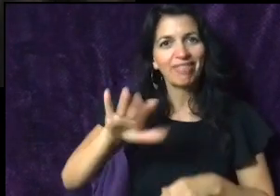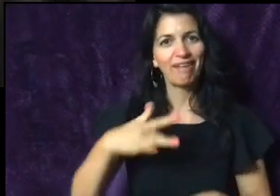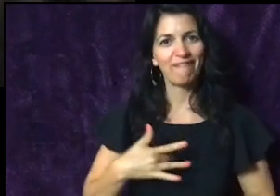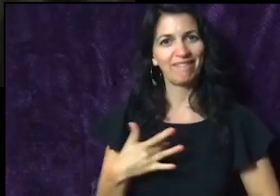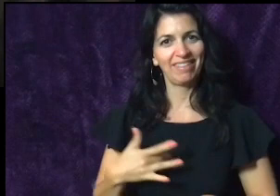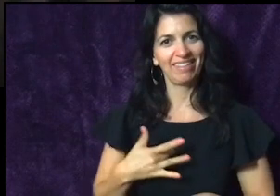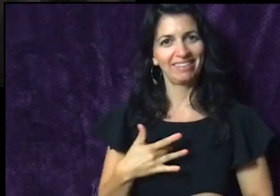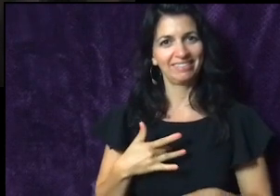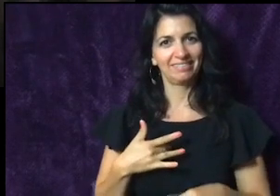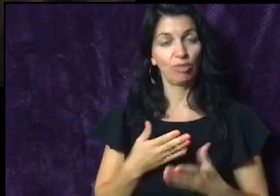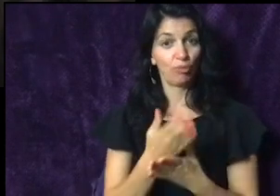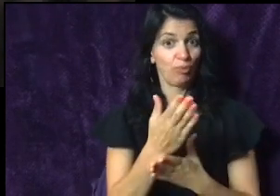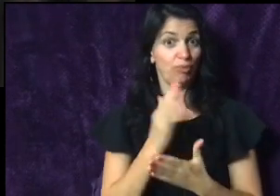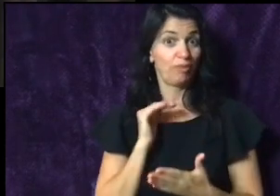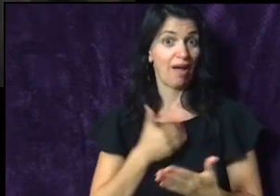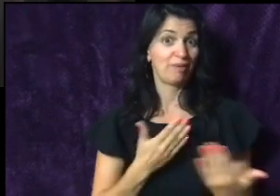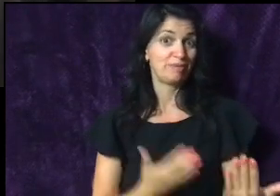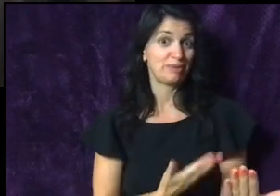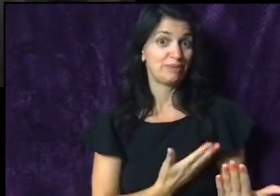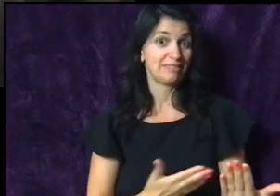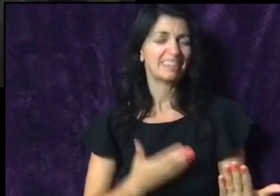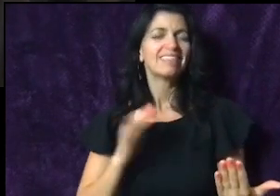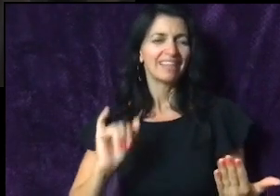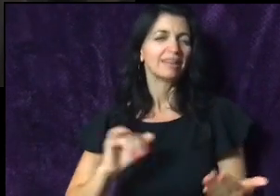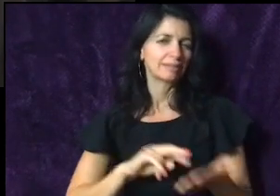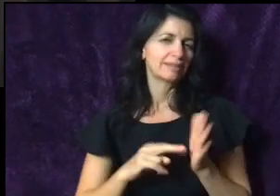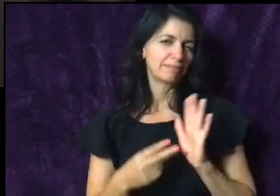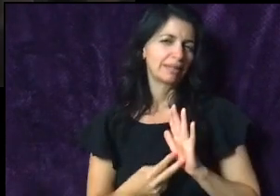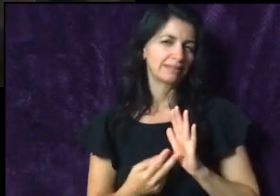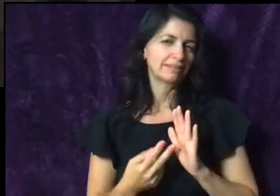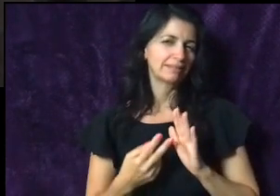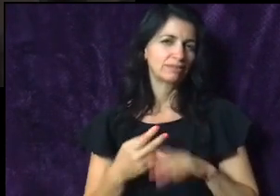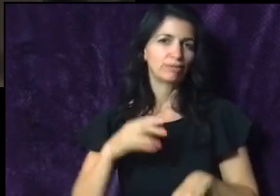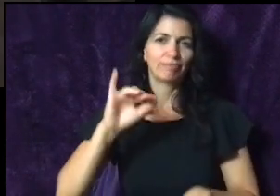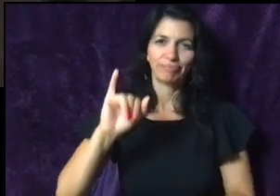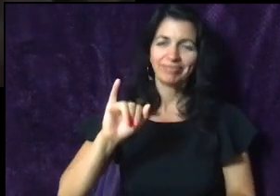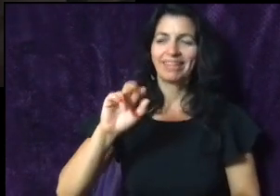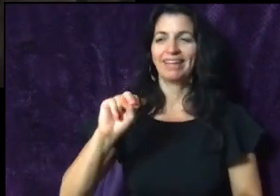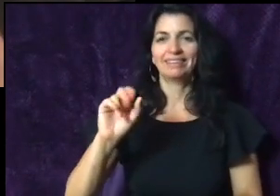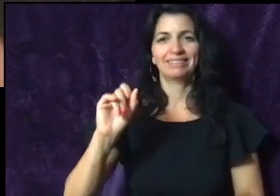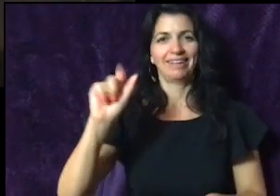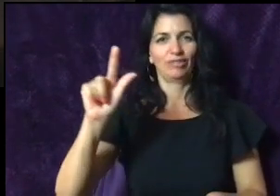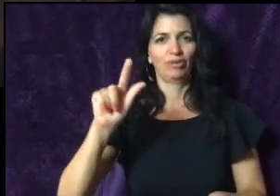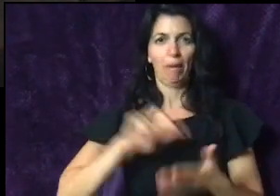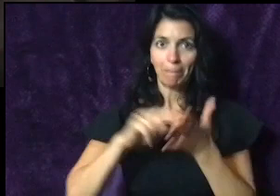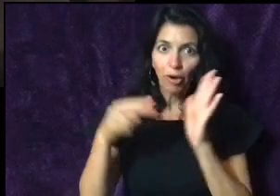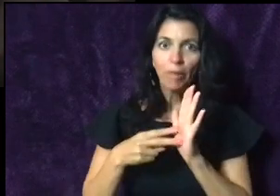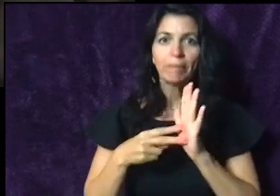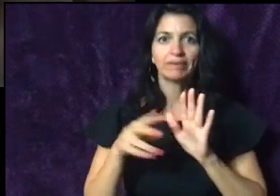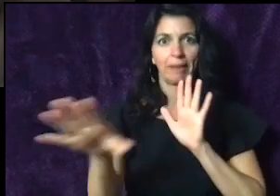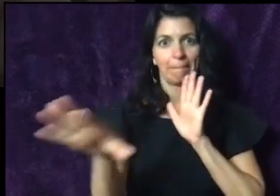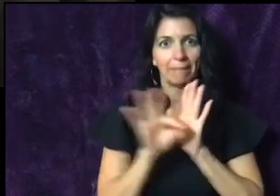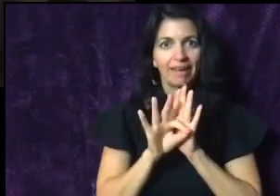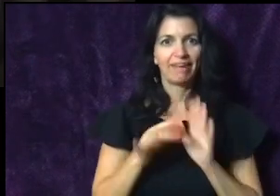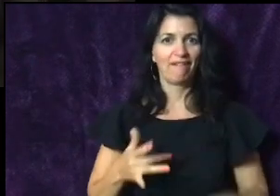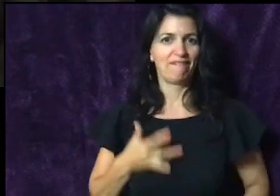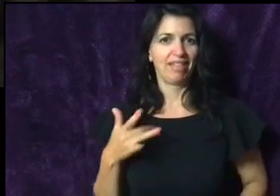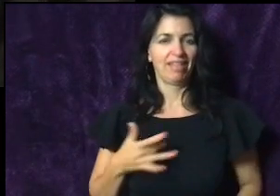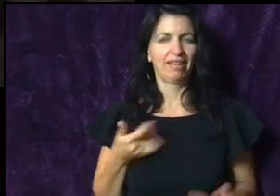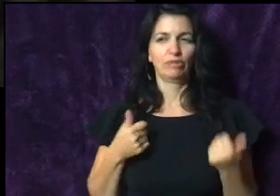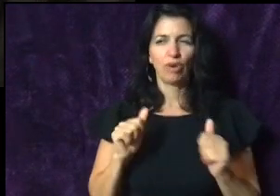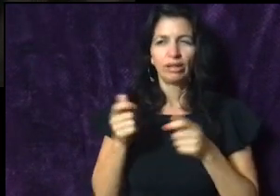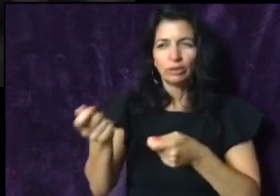feel by the music we make. And that's what it means to be intentional, is we intentionally choose a feeling, and we try to